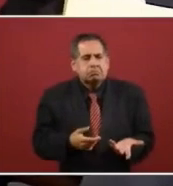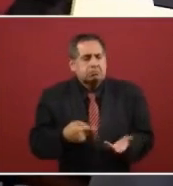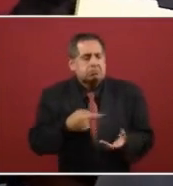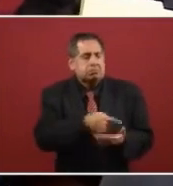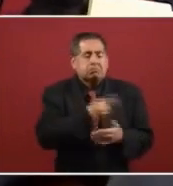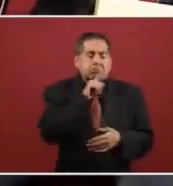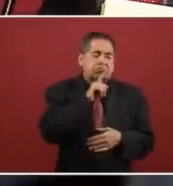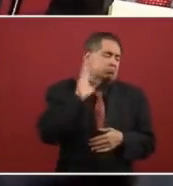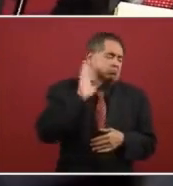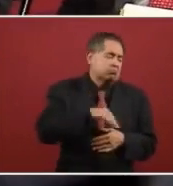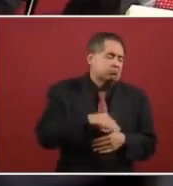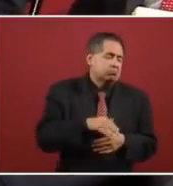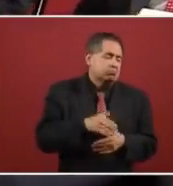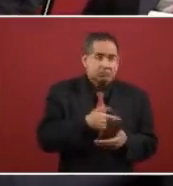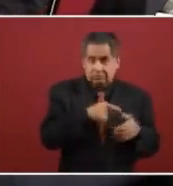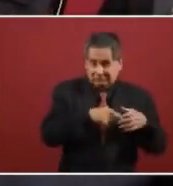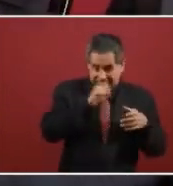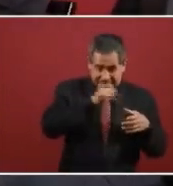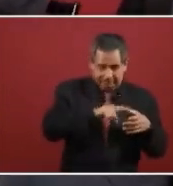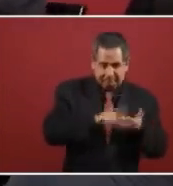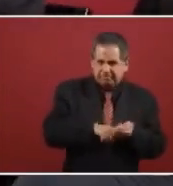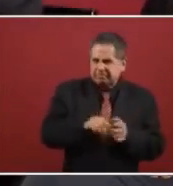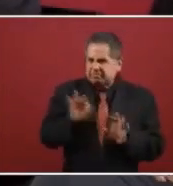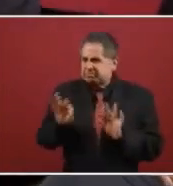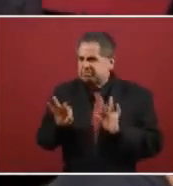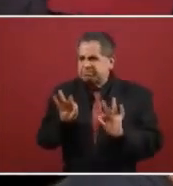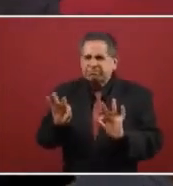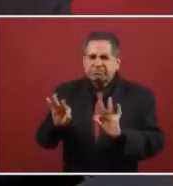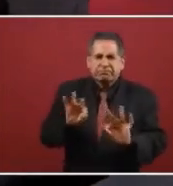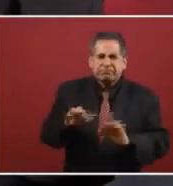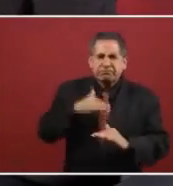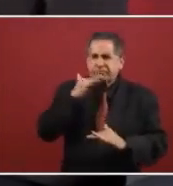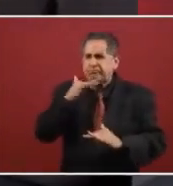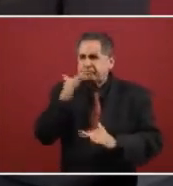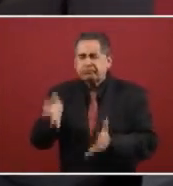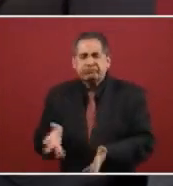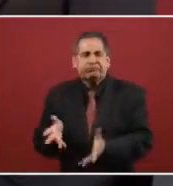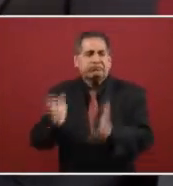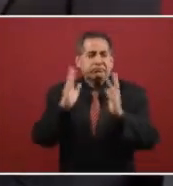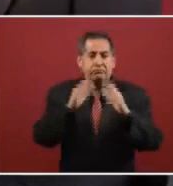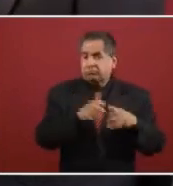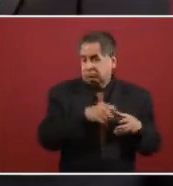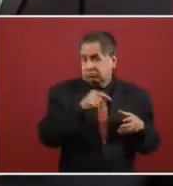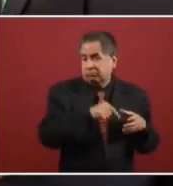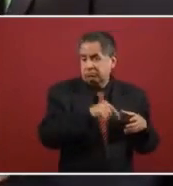never. They even encouraged it.